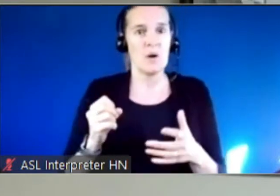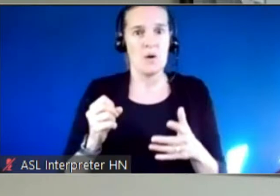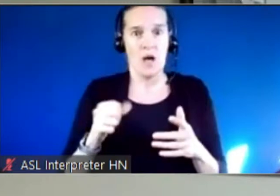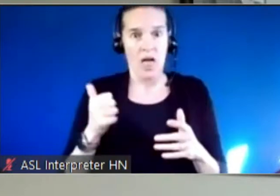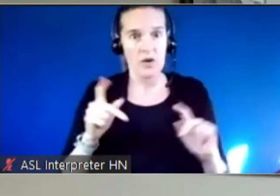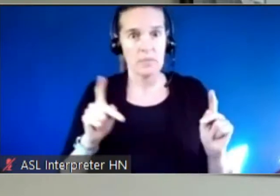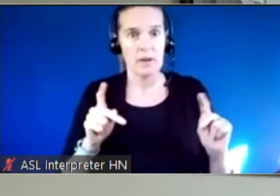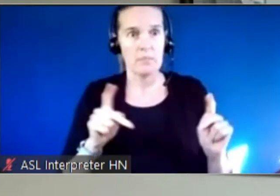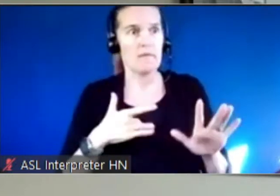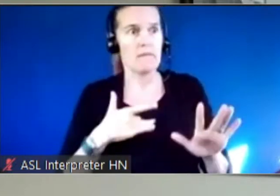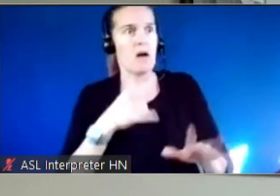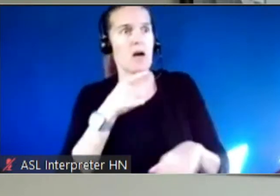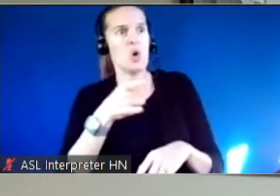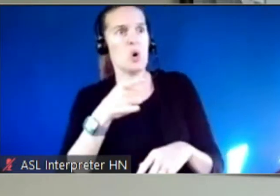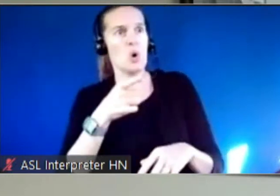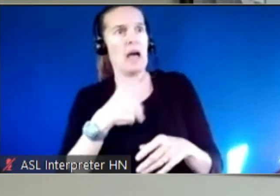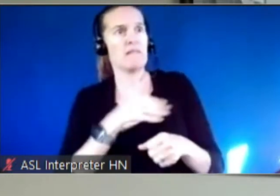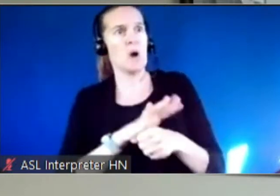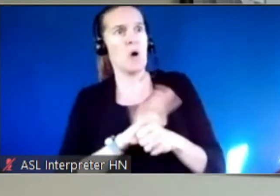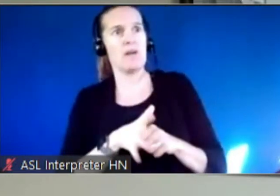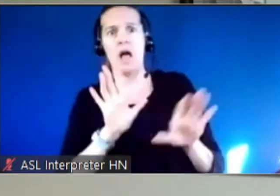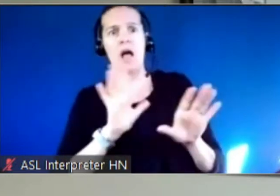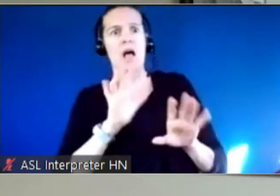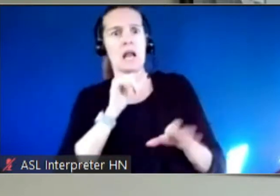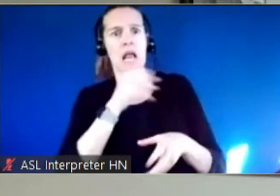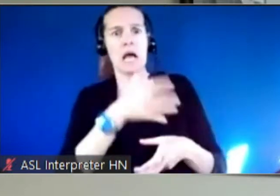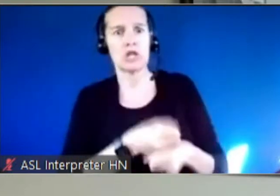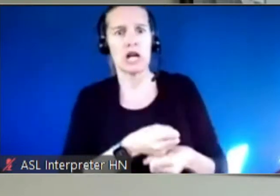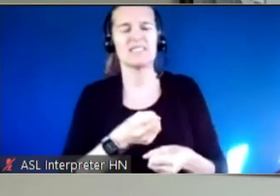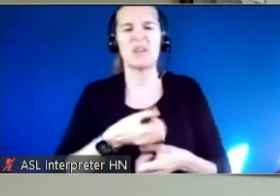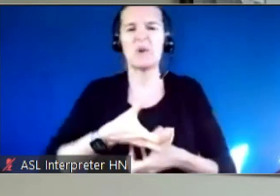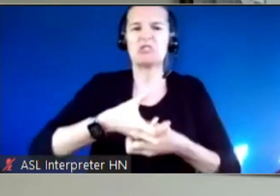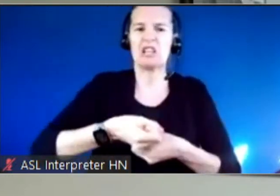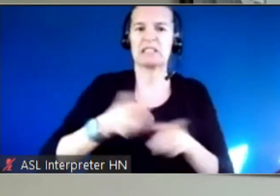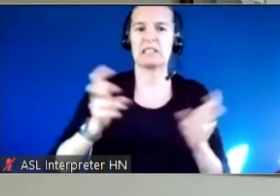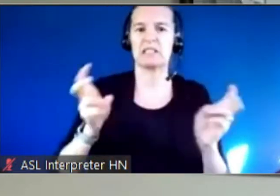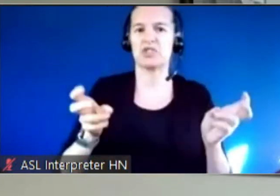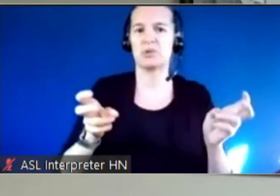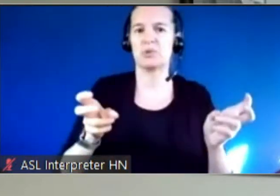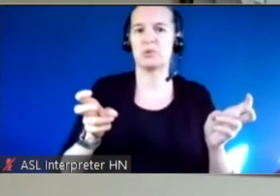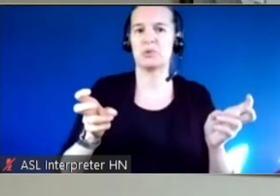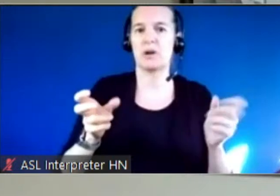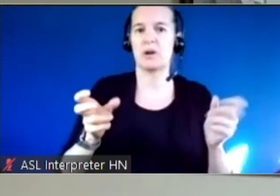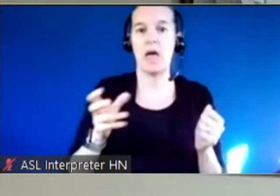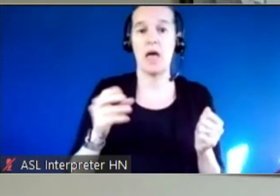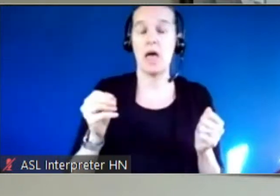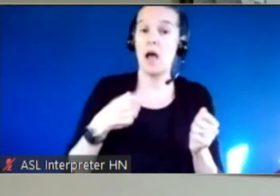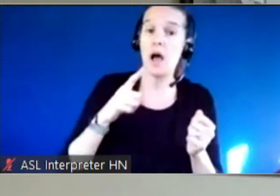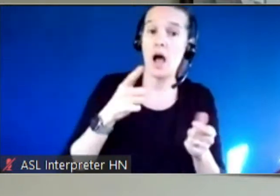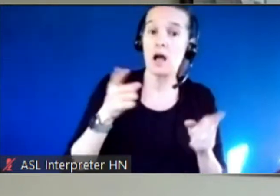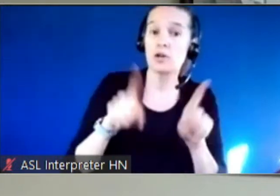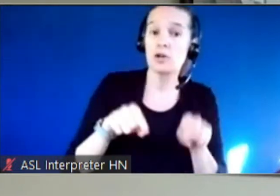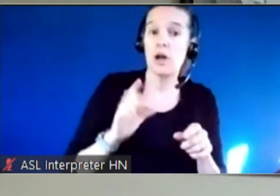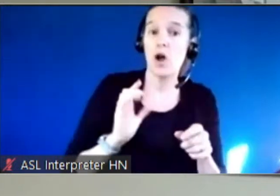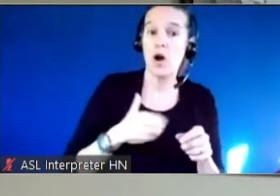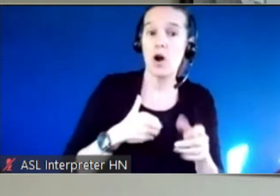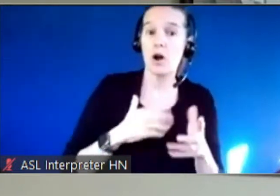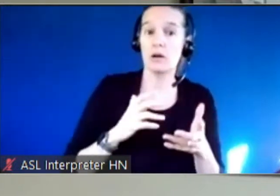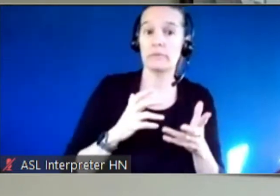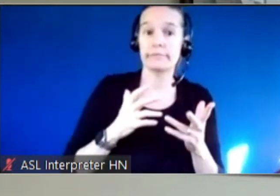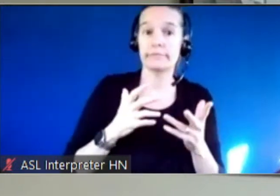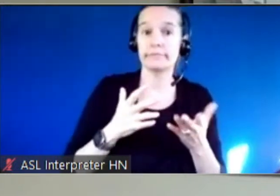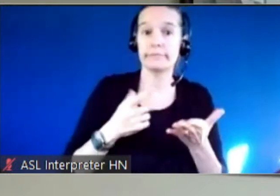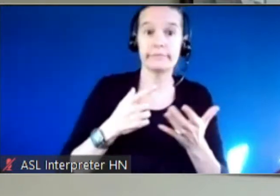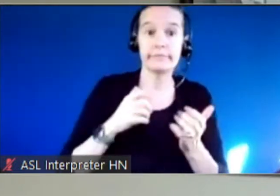sets us back. And all those factors added together to make this delayed, and I agree, it is delayed. Does the testing still make